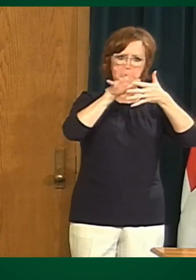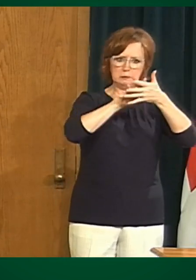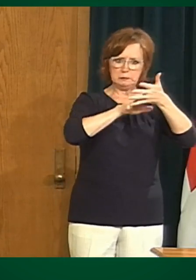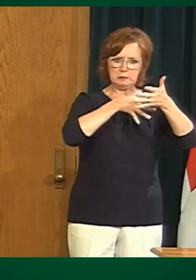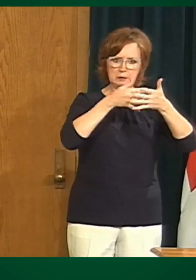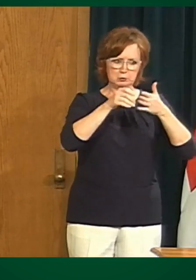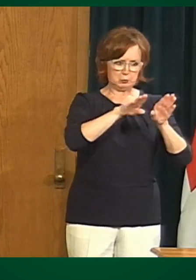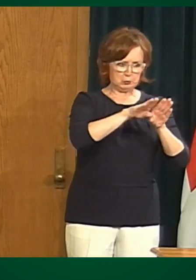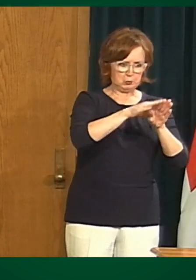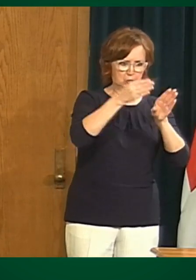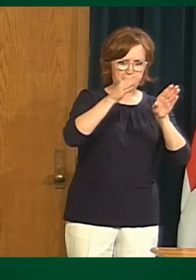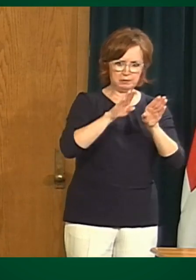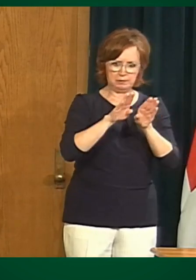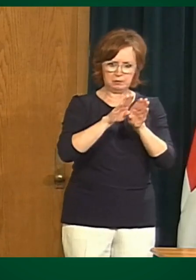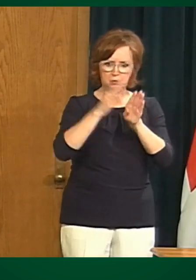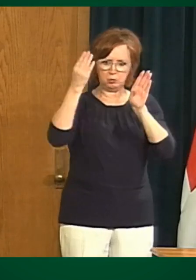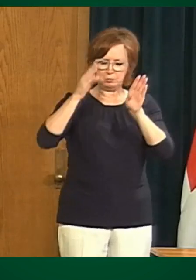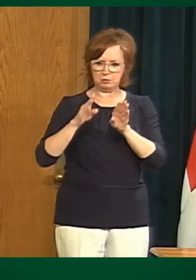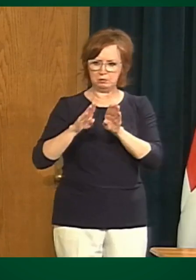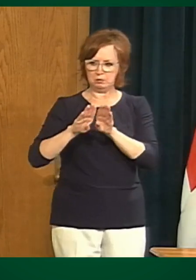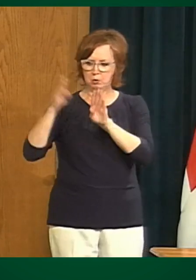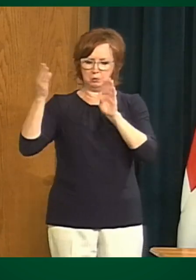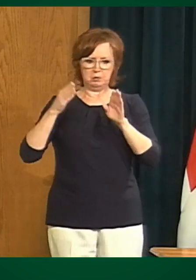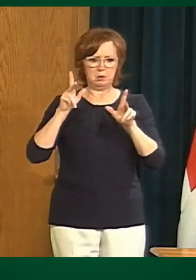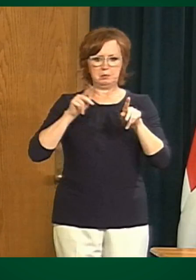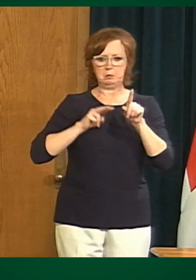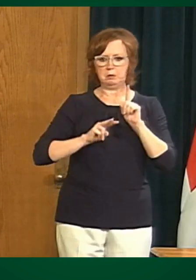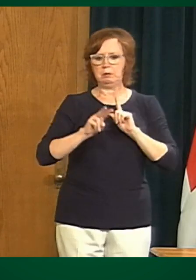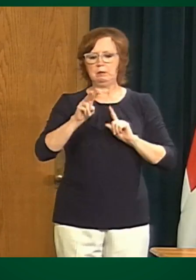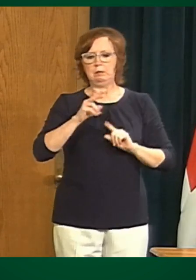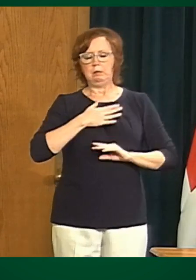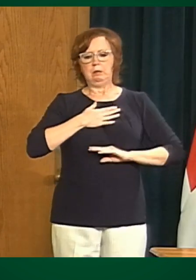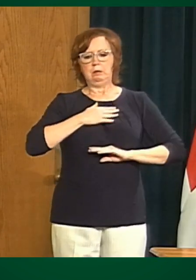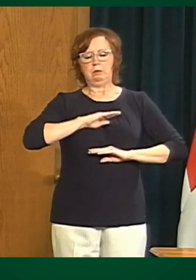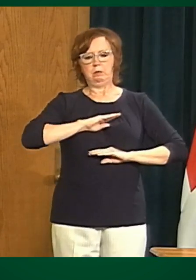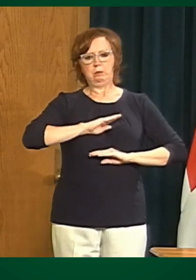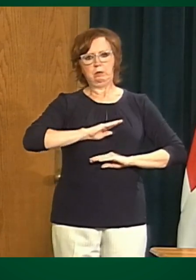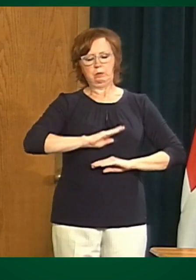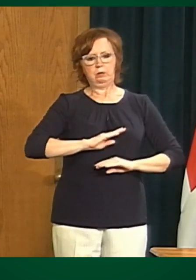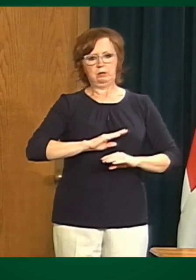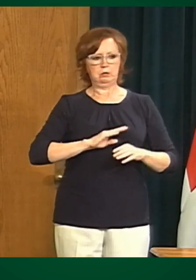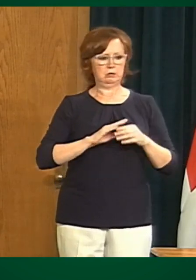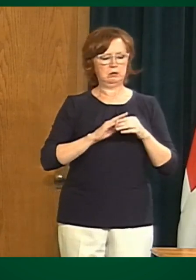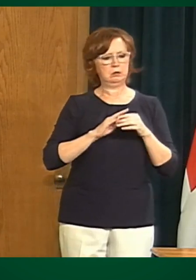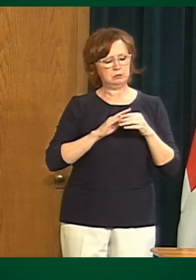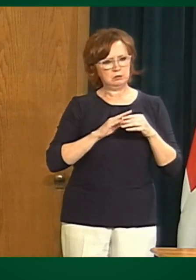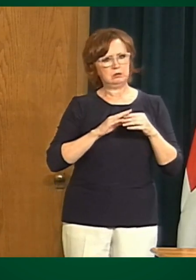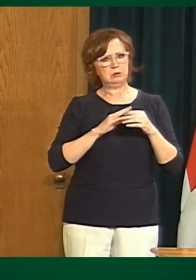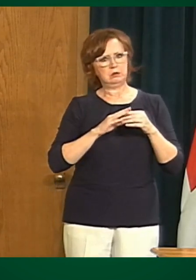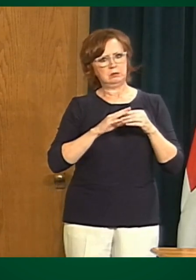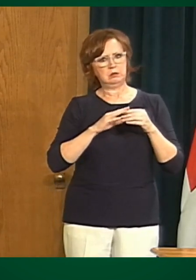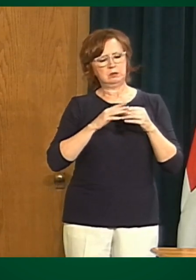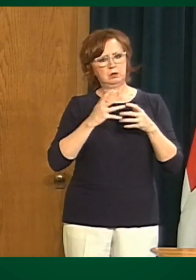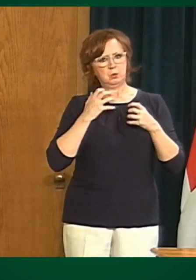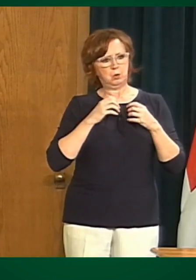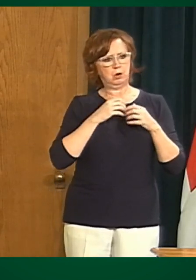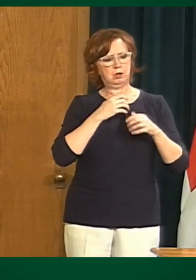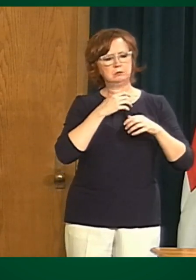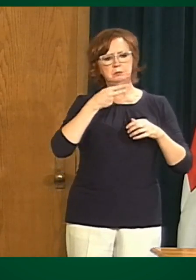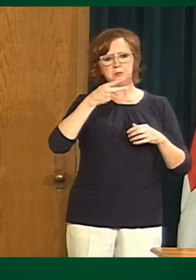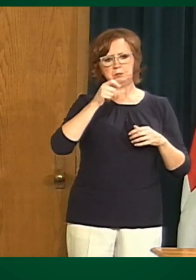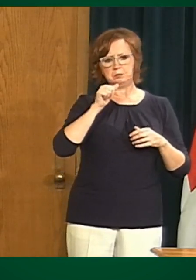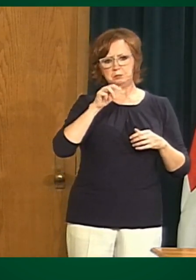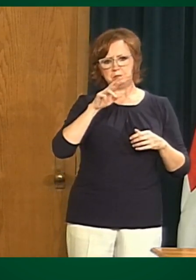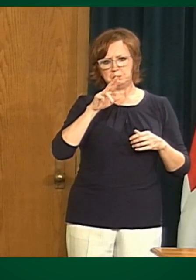Saskatchewan economy, but trying to reopen some of those activities, whether it be some of the provincial and regional parks in the province, whether it be